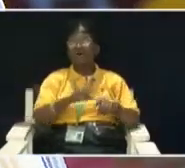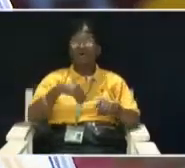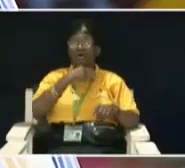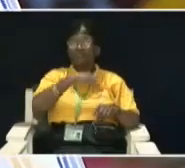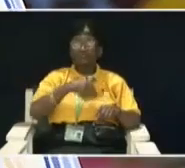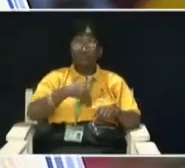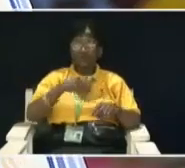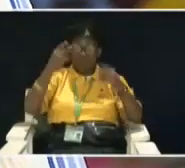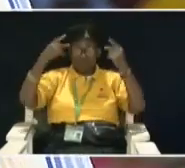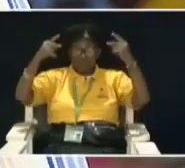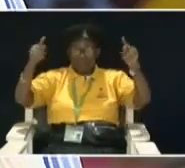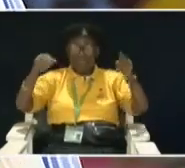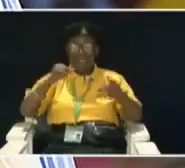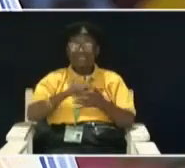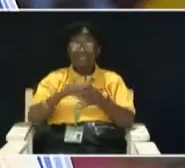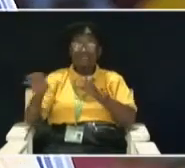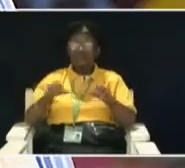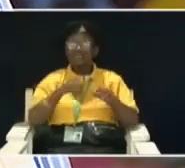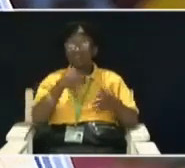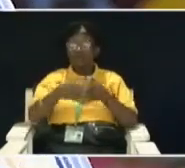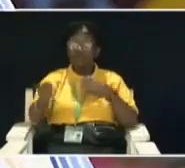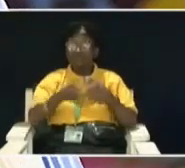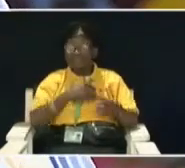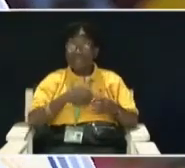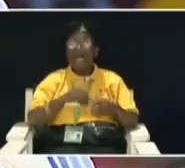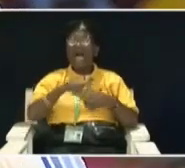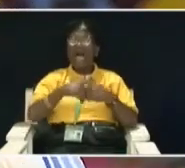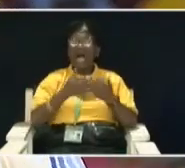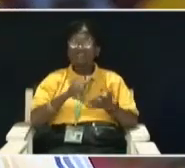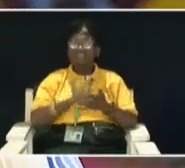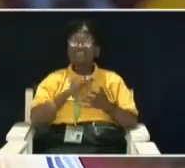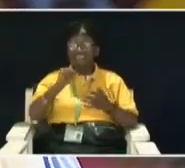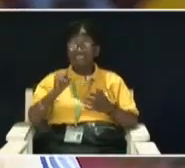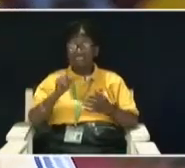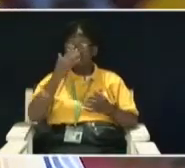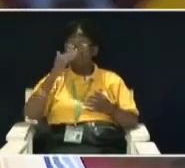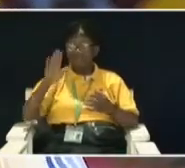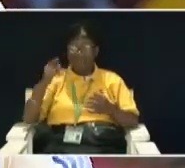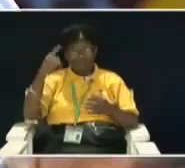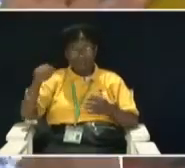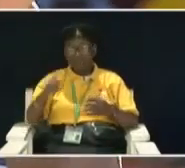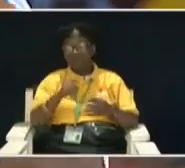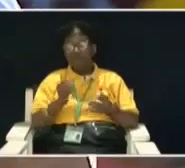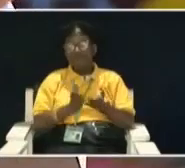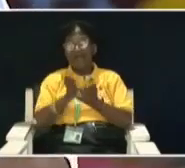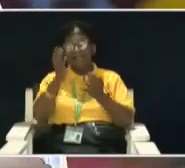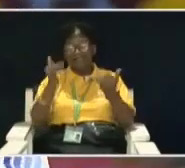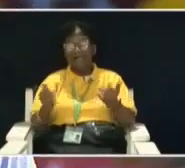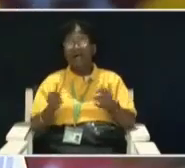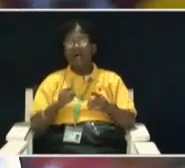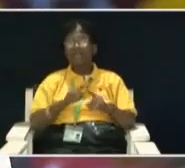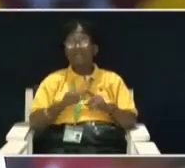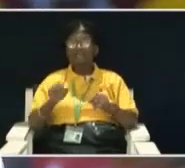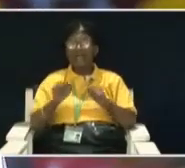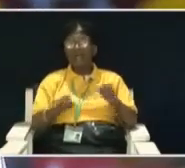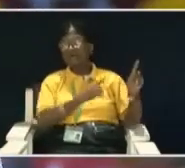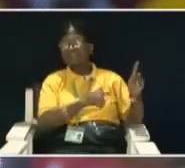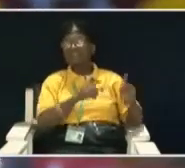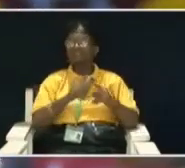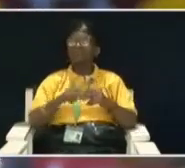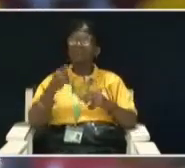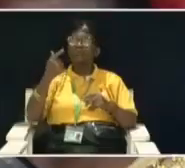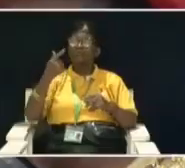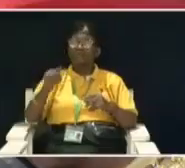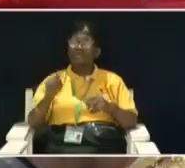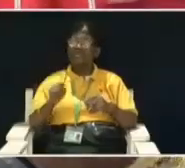may appear to you right now, in the name that's above every other name, and according to the word of God, you will not